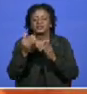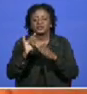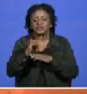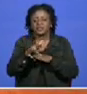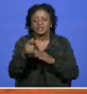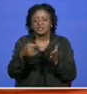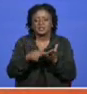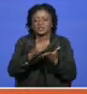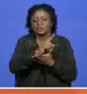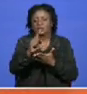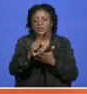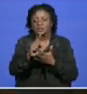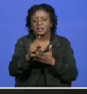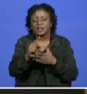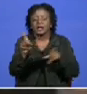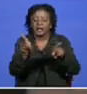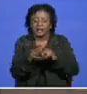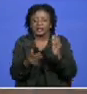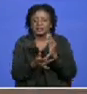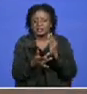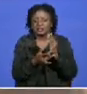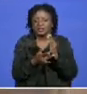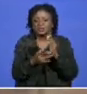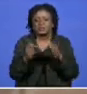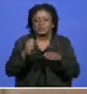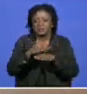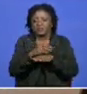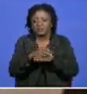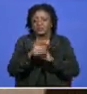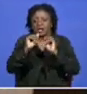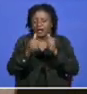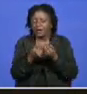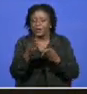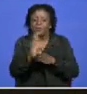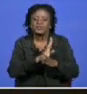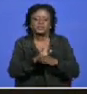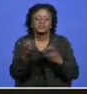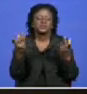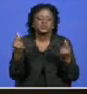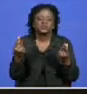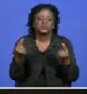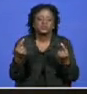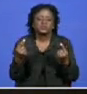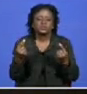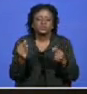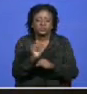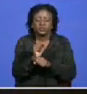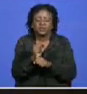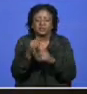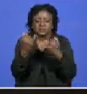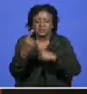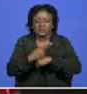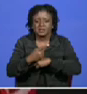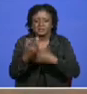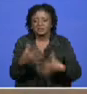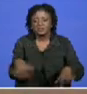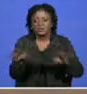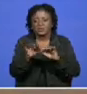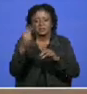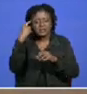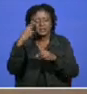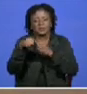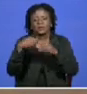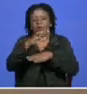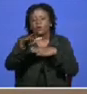this week that as technology influences how business is conducted in today's world, it's important to consider all the players in the